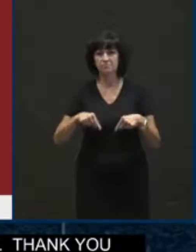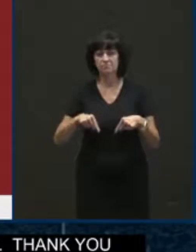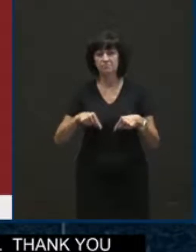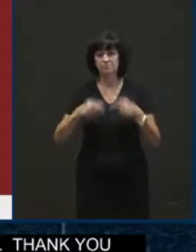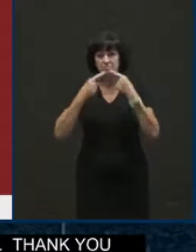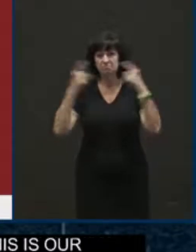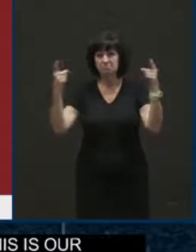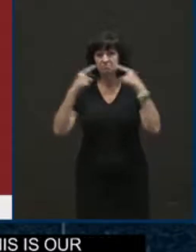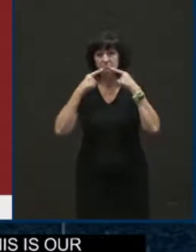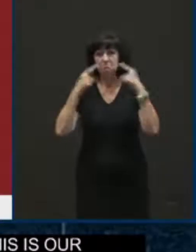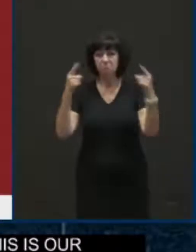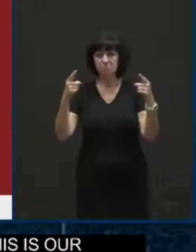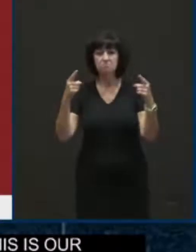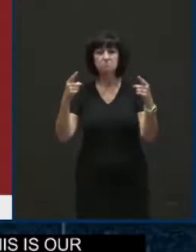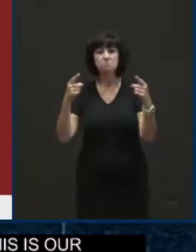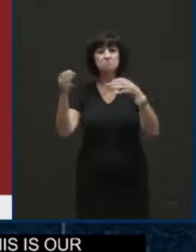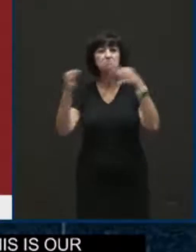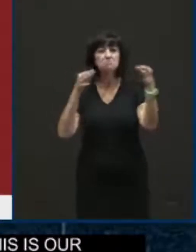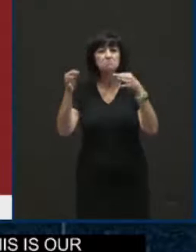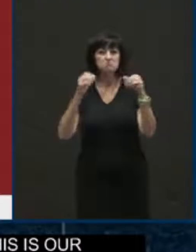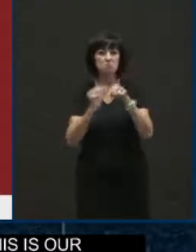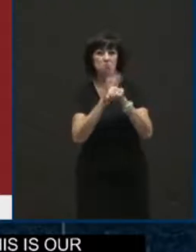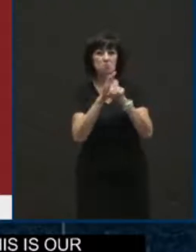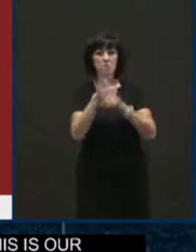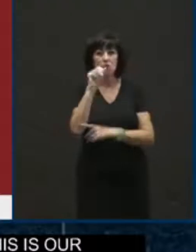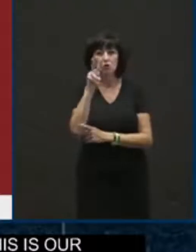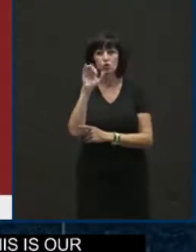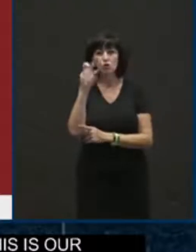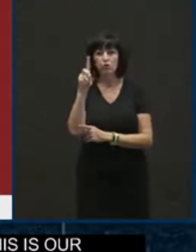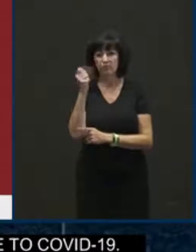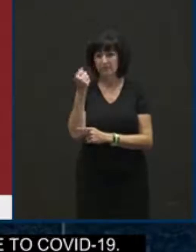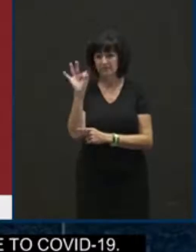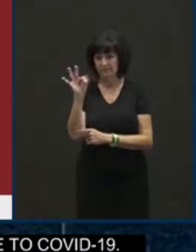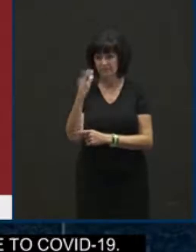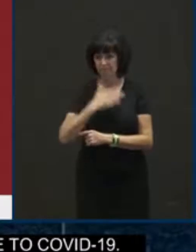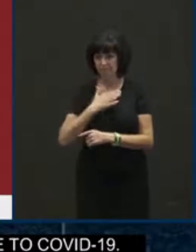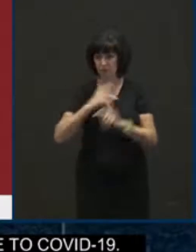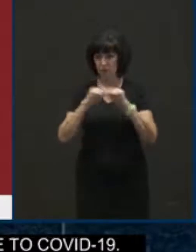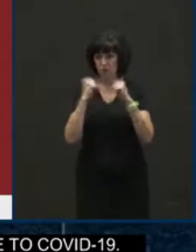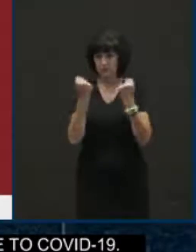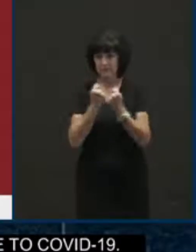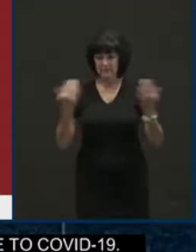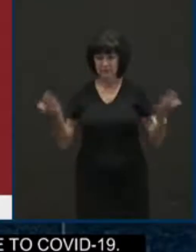to COVID-19. We have our team back this week. I'm joined by